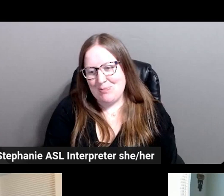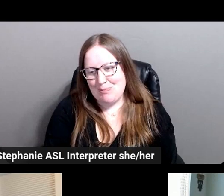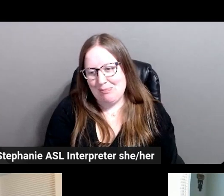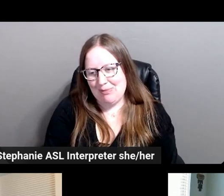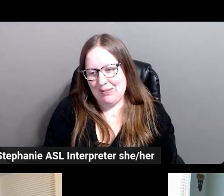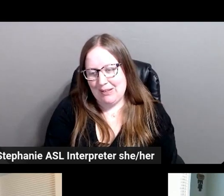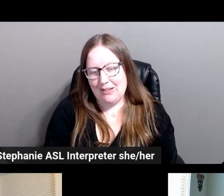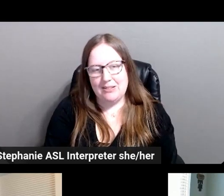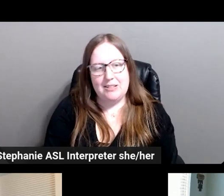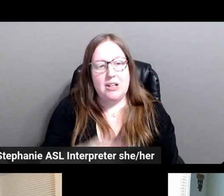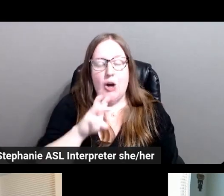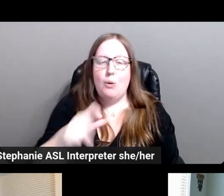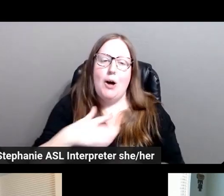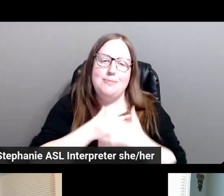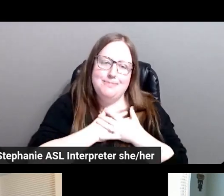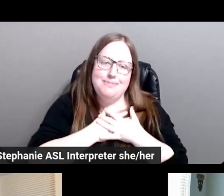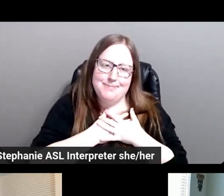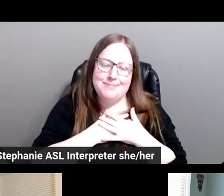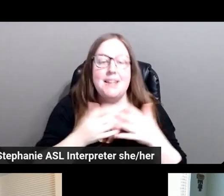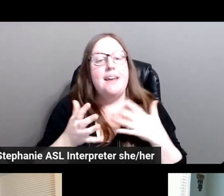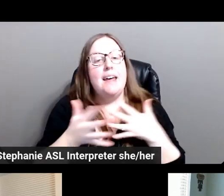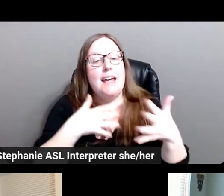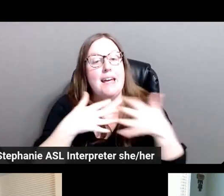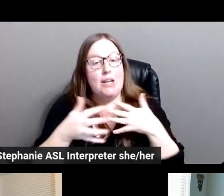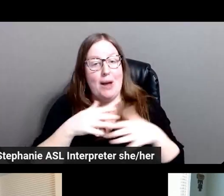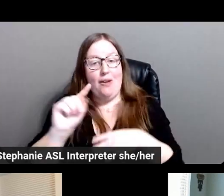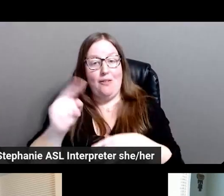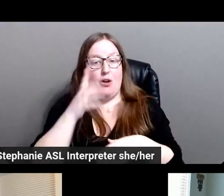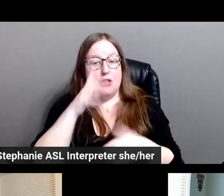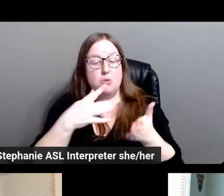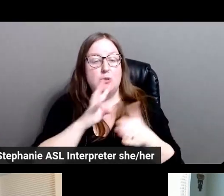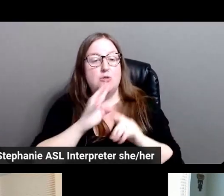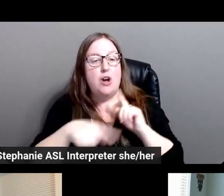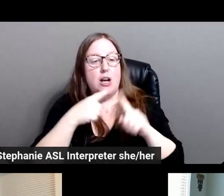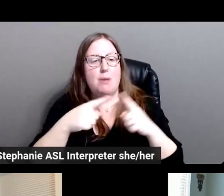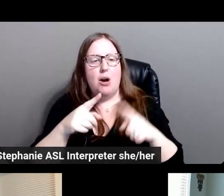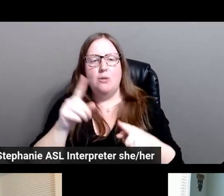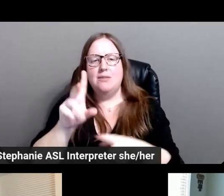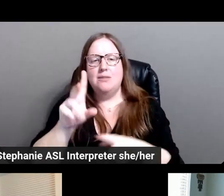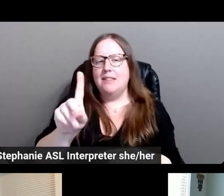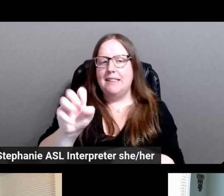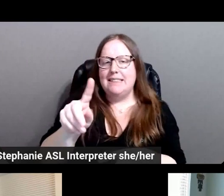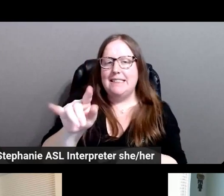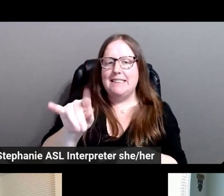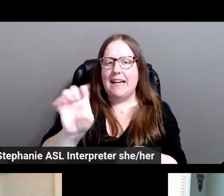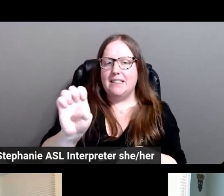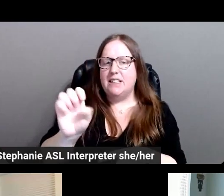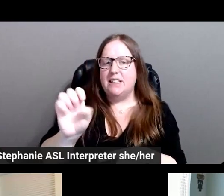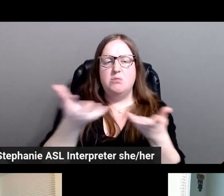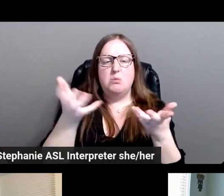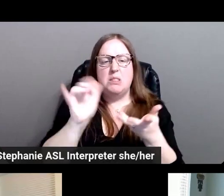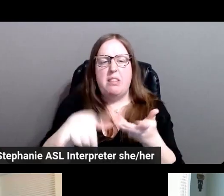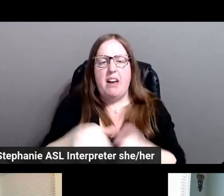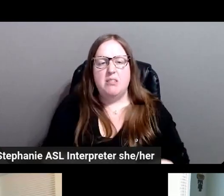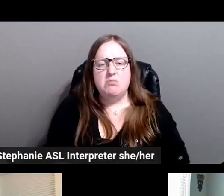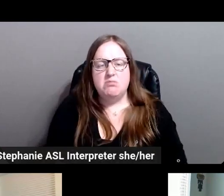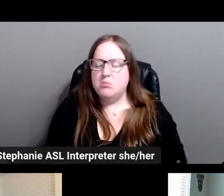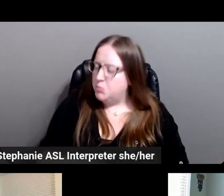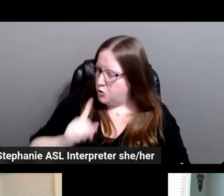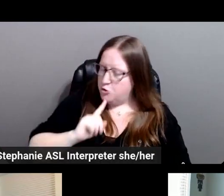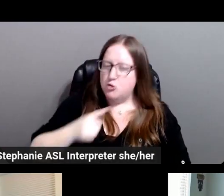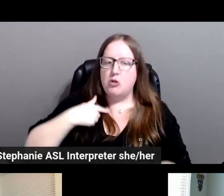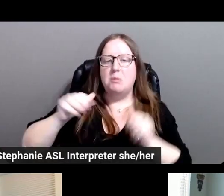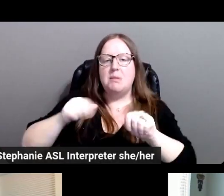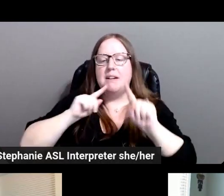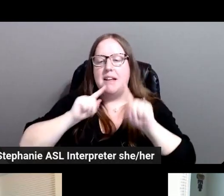Well, you're beloved in our hearts. So first, let's go and talk about what is detective. Yeah, I can take that one.